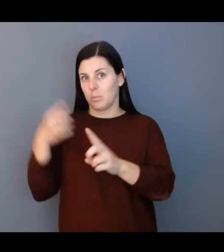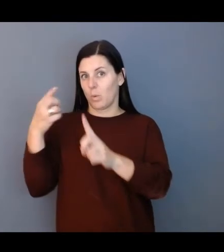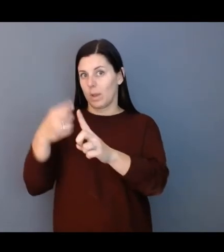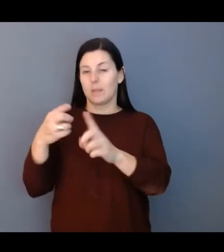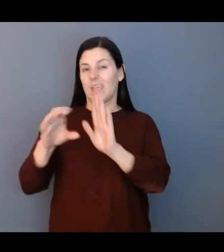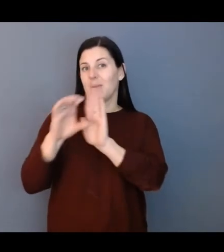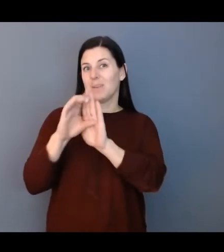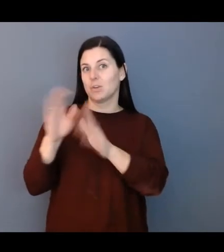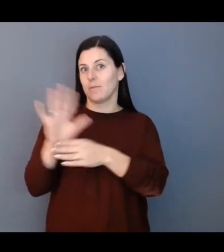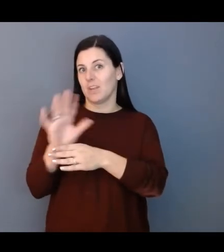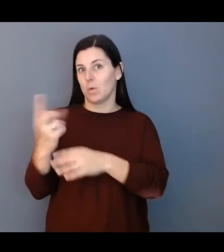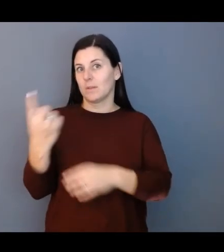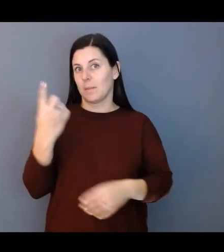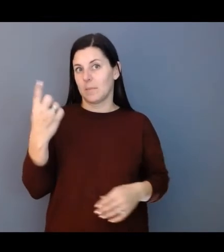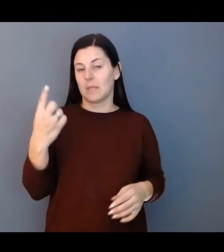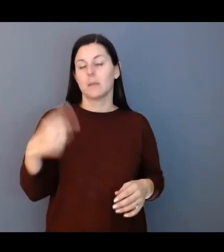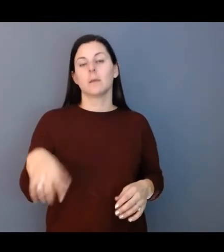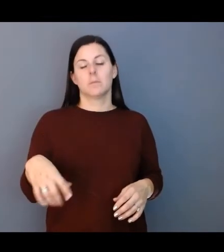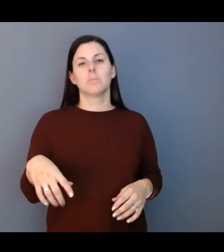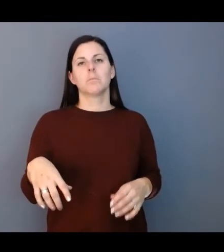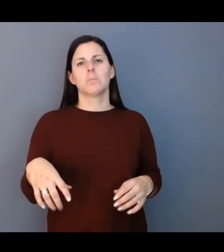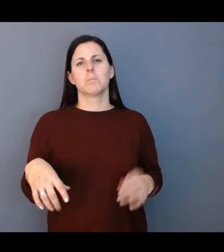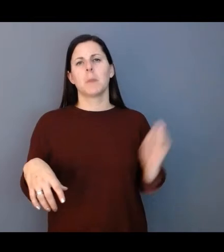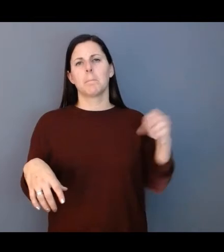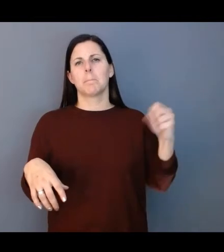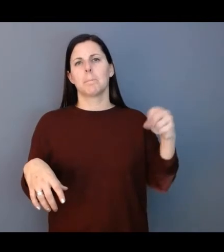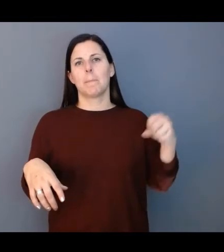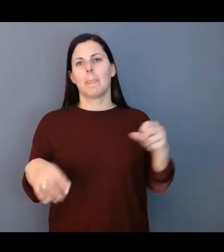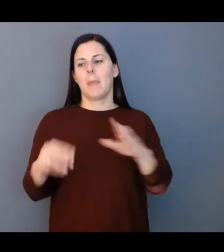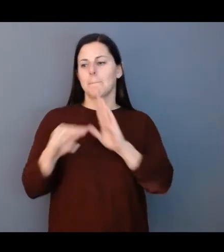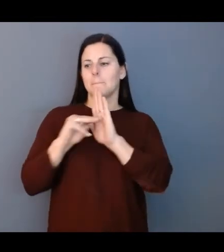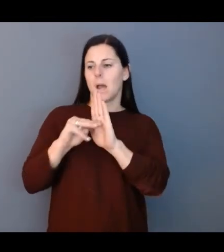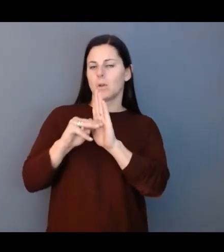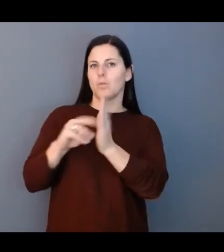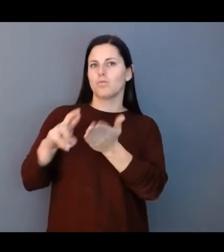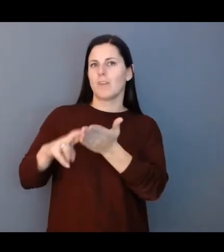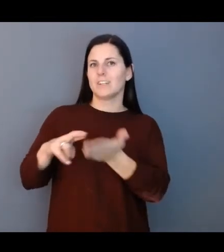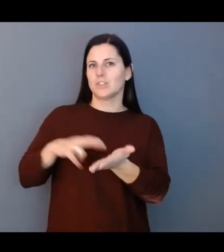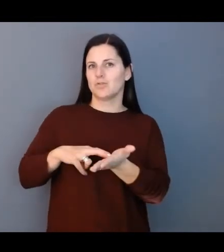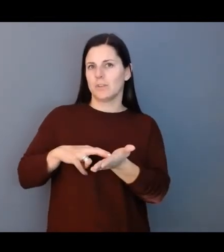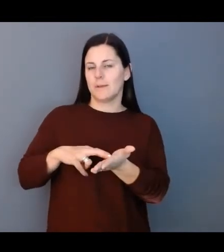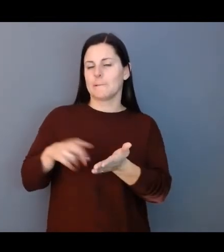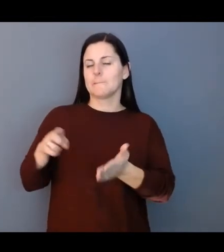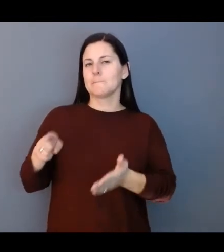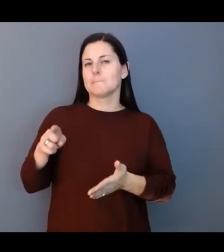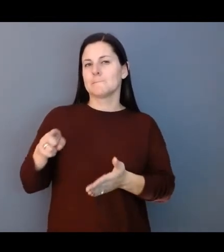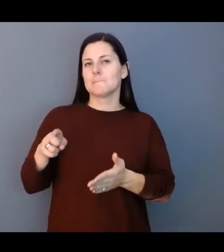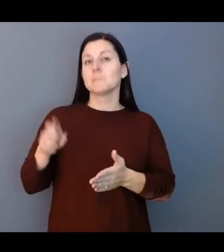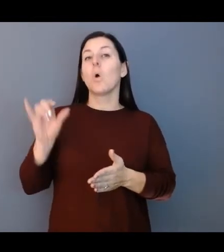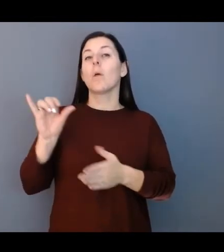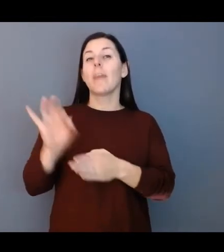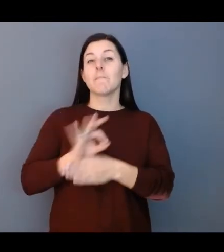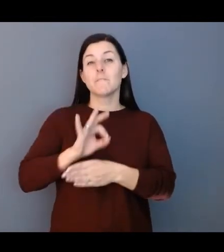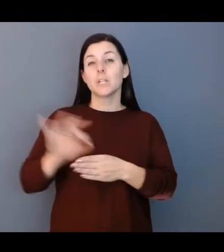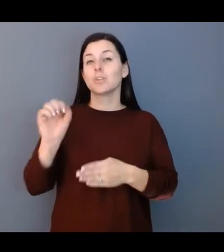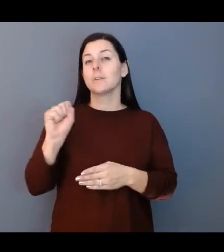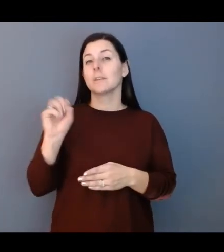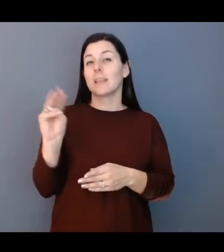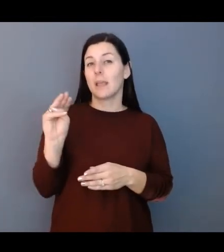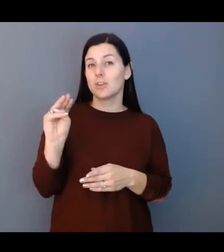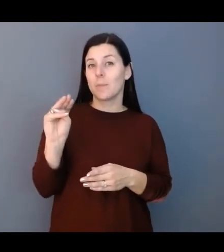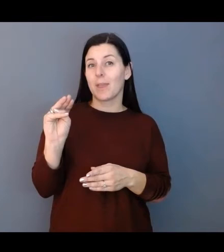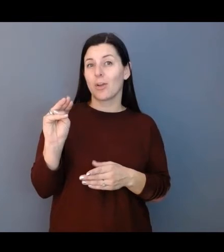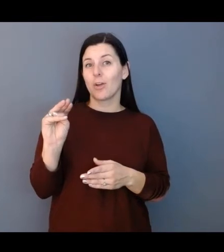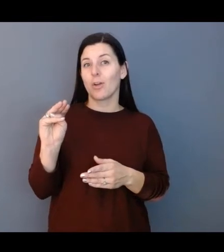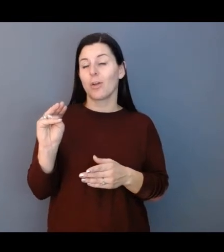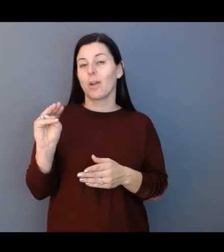Like an image or video or something like that. Yep. And then you said model registry. So this is a feature in SageMaker that